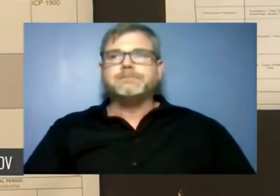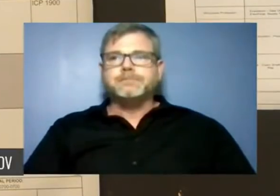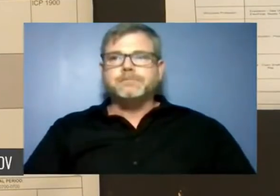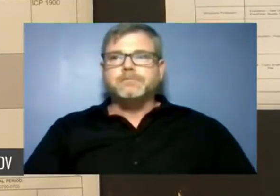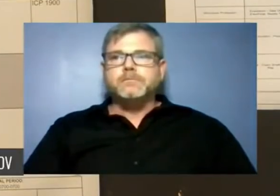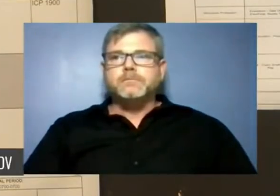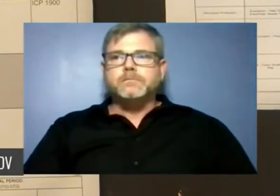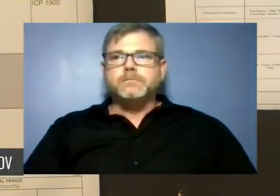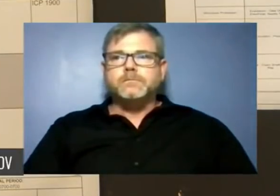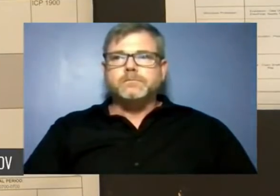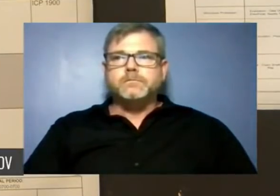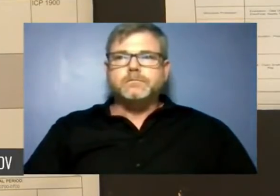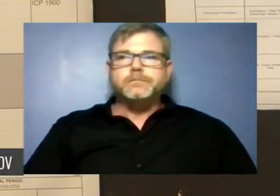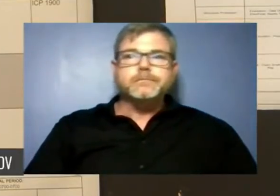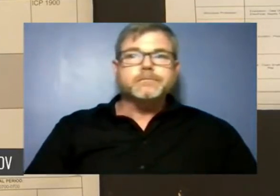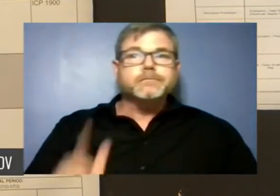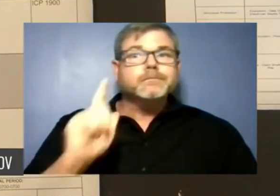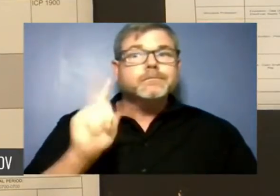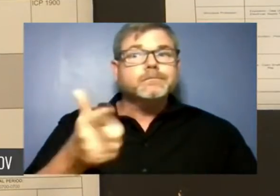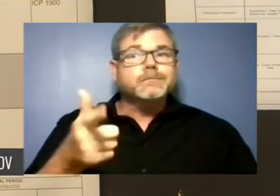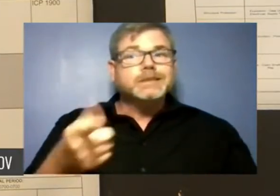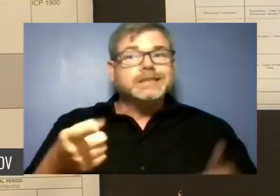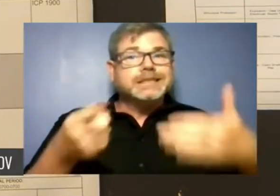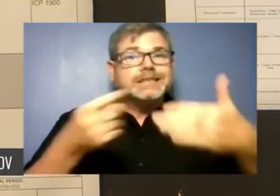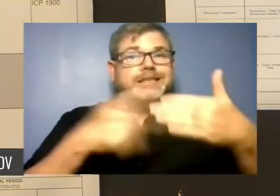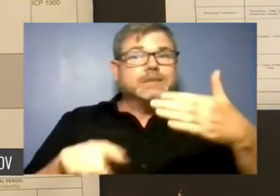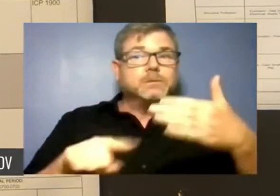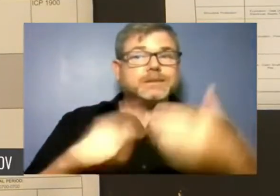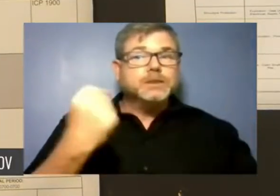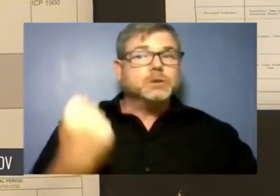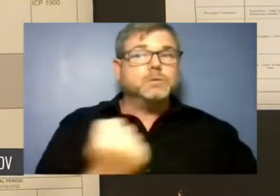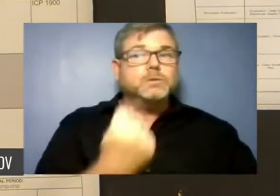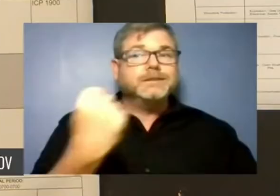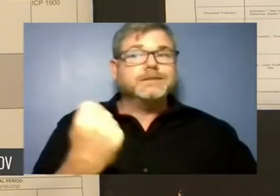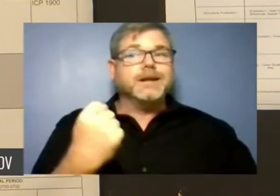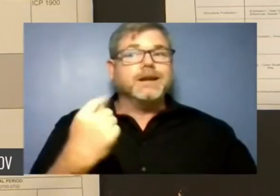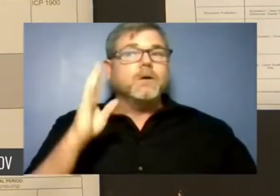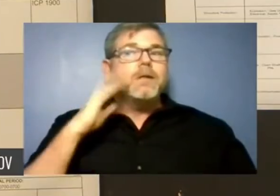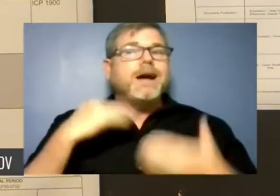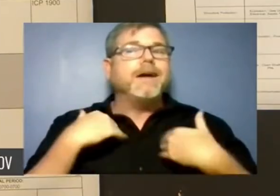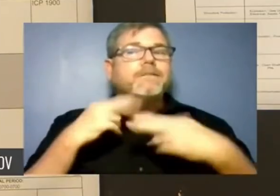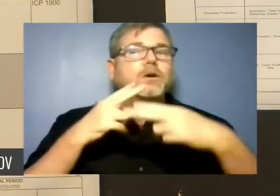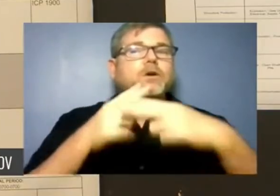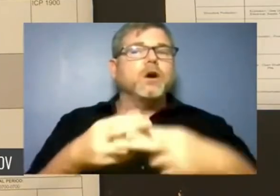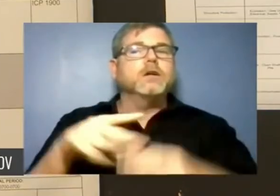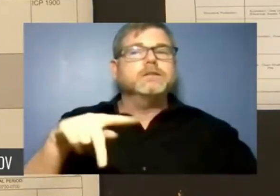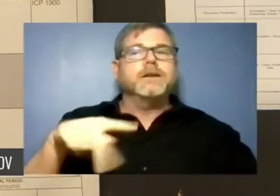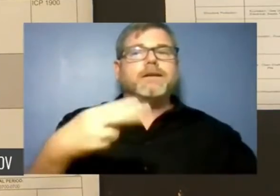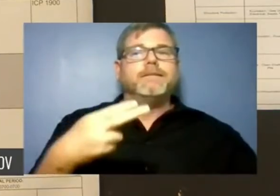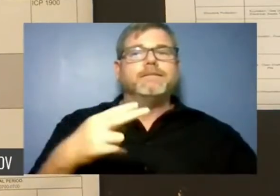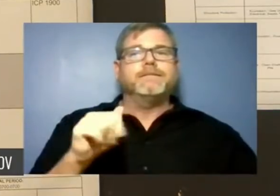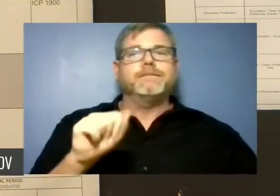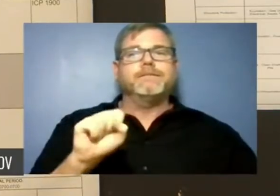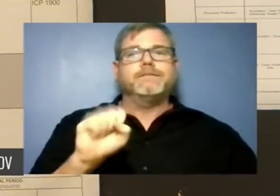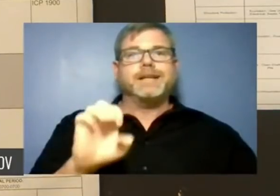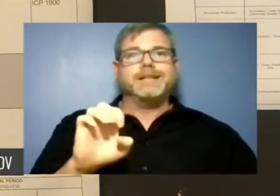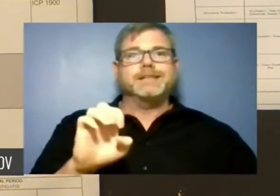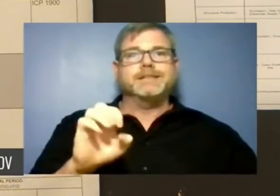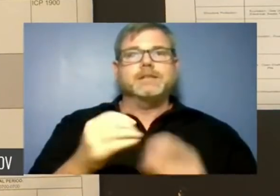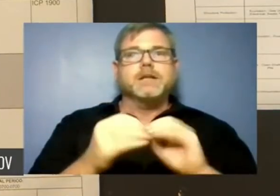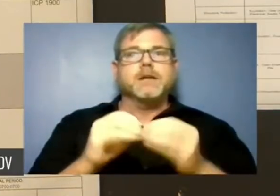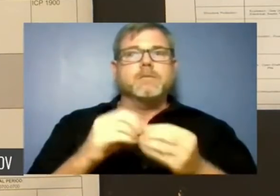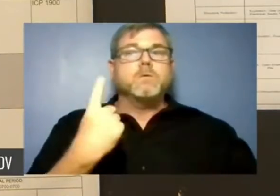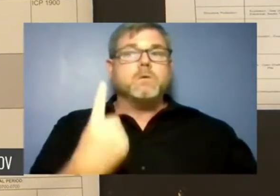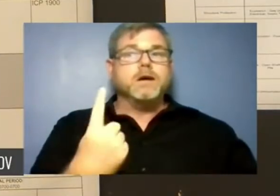week what we call phase 1, which is when the state will come to your property and start removing hazardous